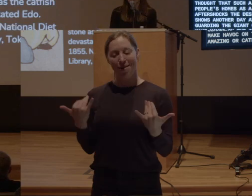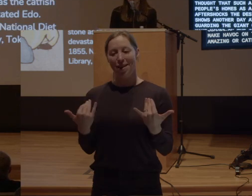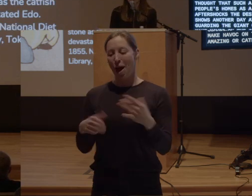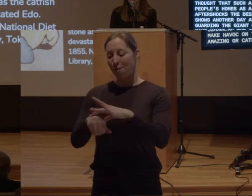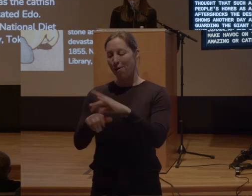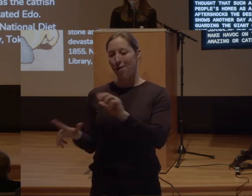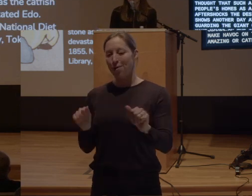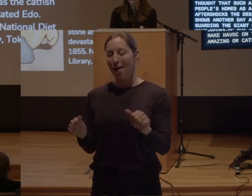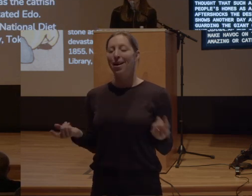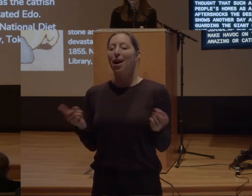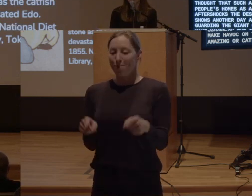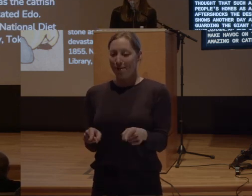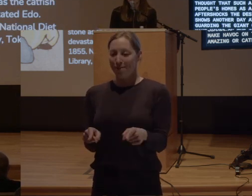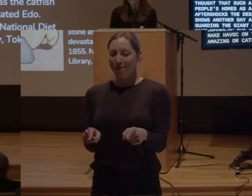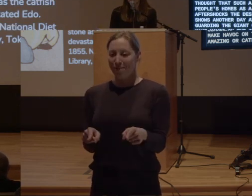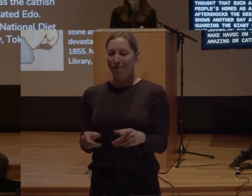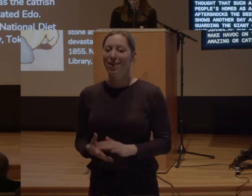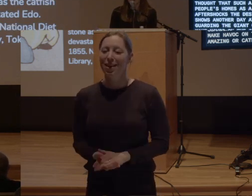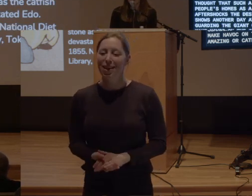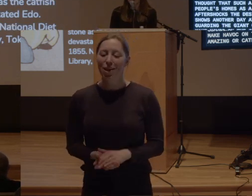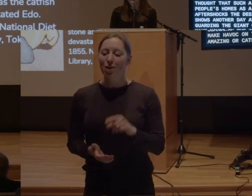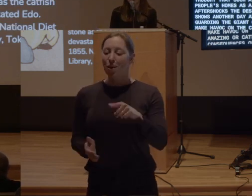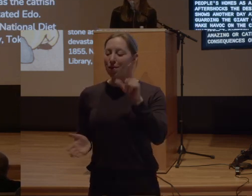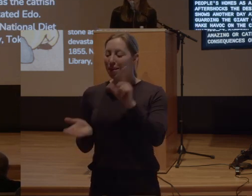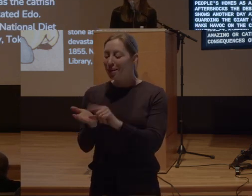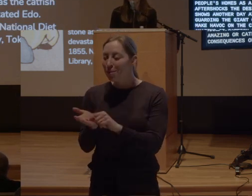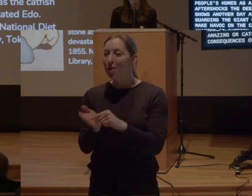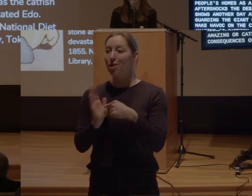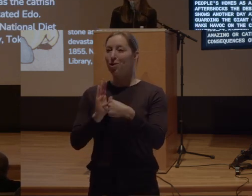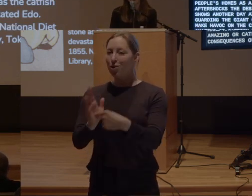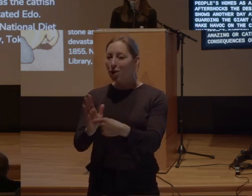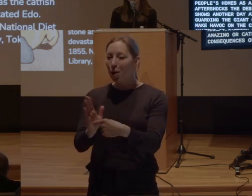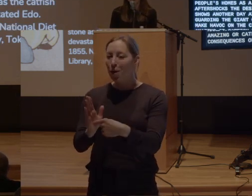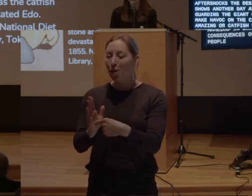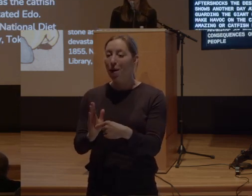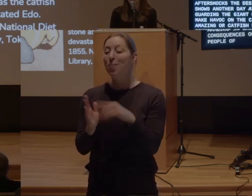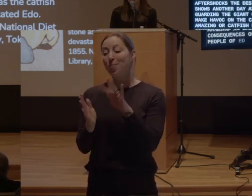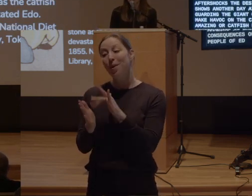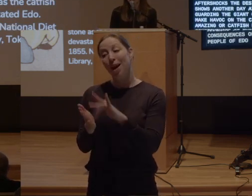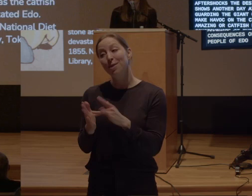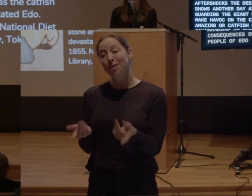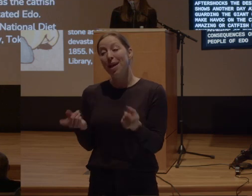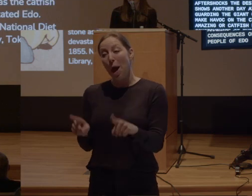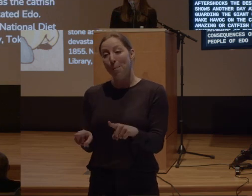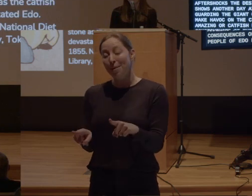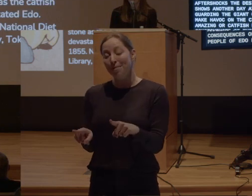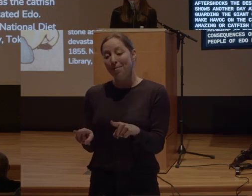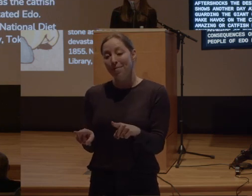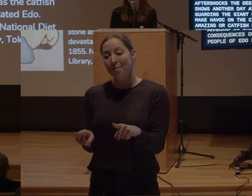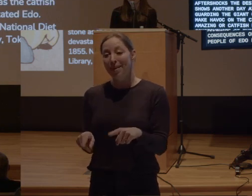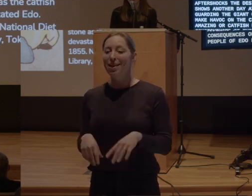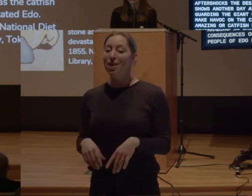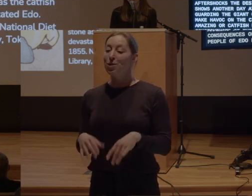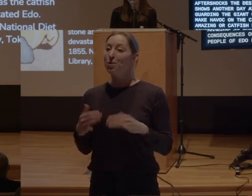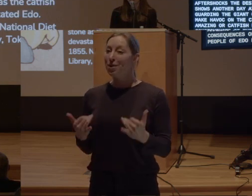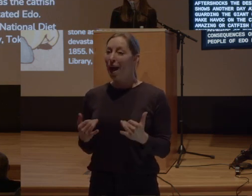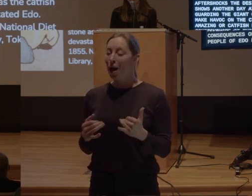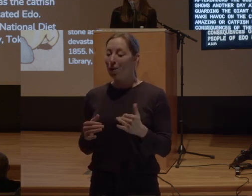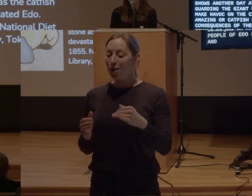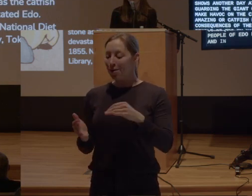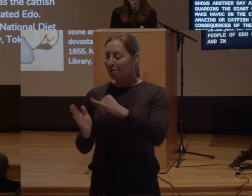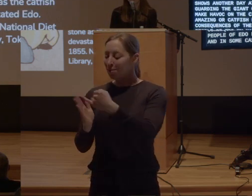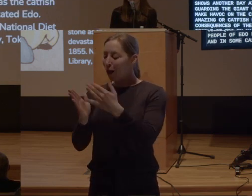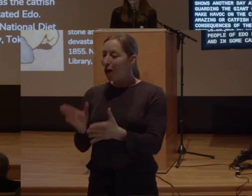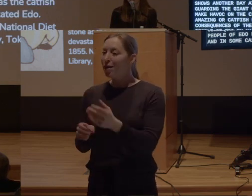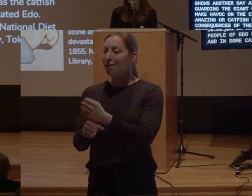pictures, serve to ease the consequences of the Anseo earthquake for the people of Edo, by making the earthquake tangible and in some